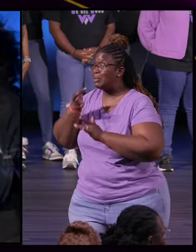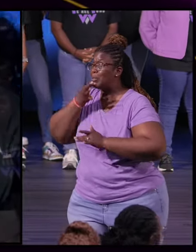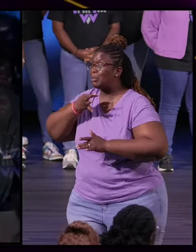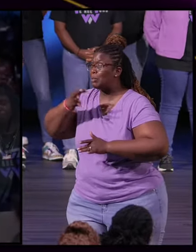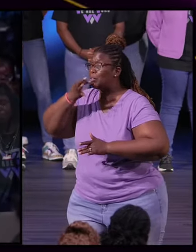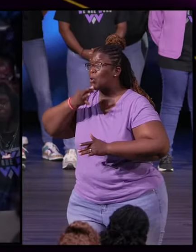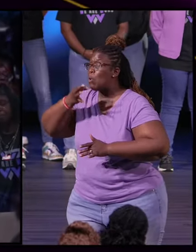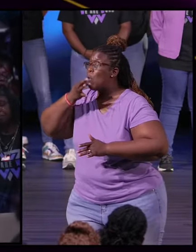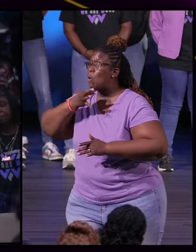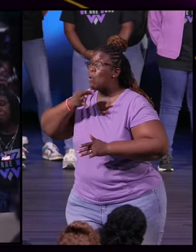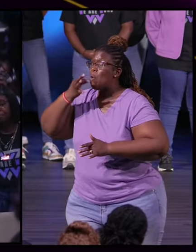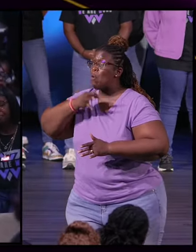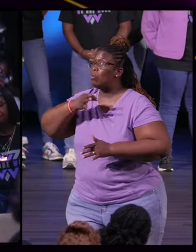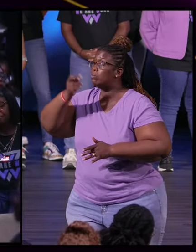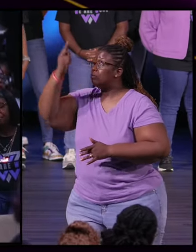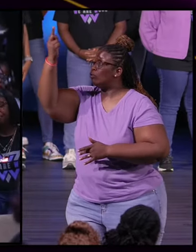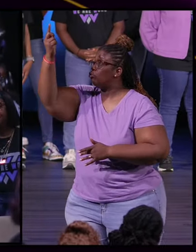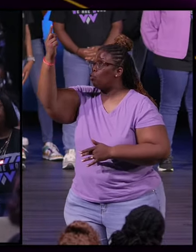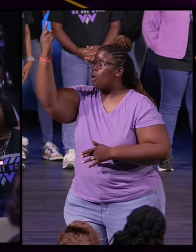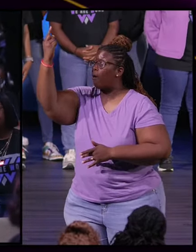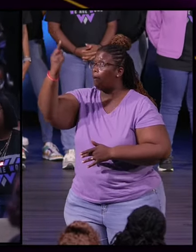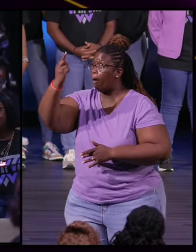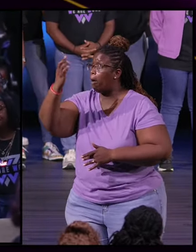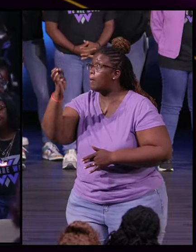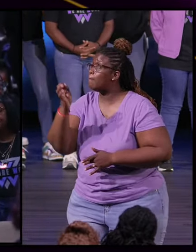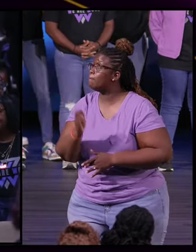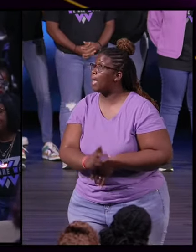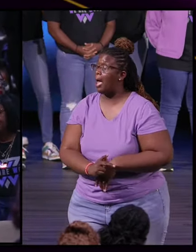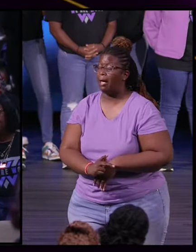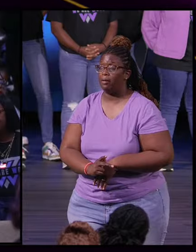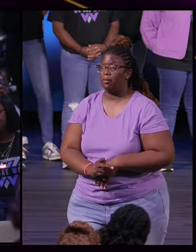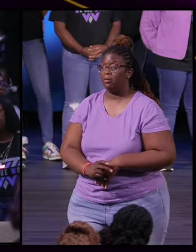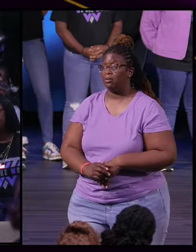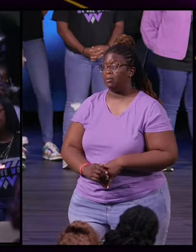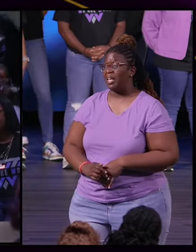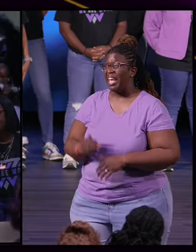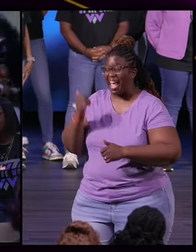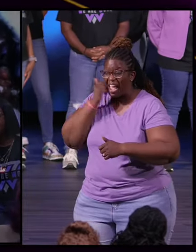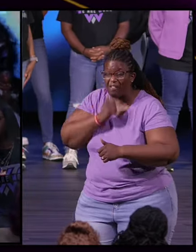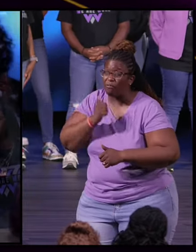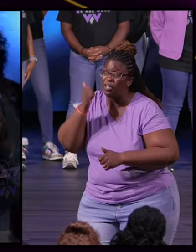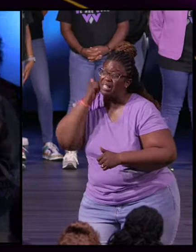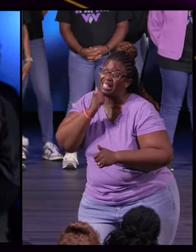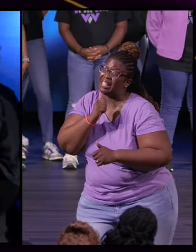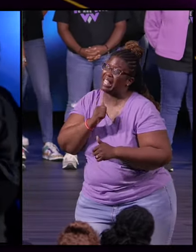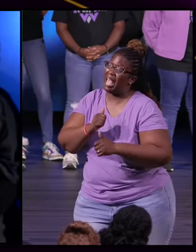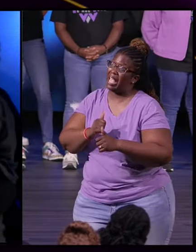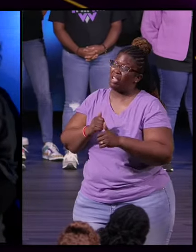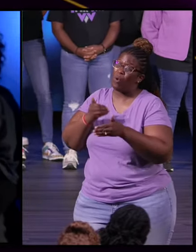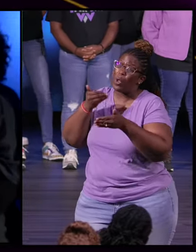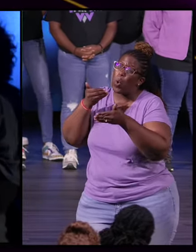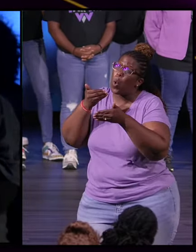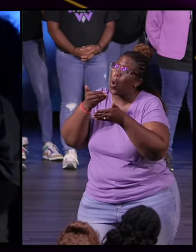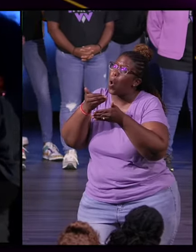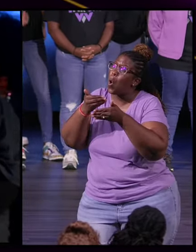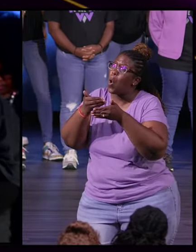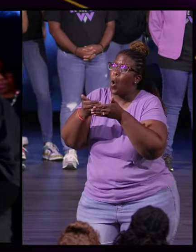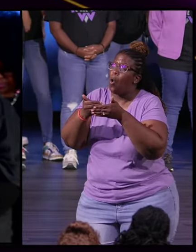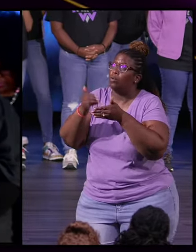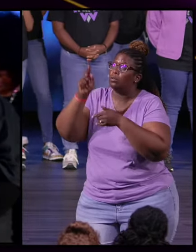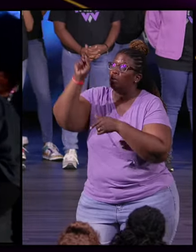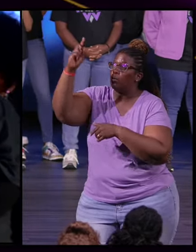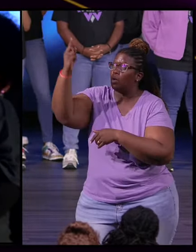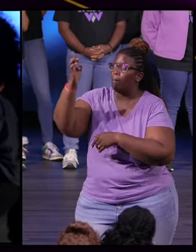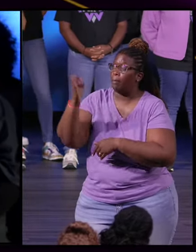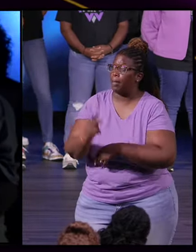nearer with every given moment, every given day, every given month, every given year, Lord. So allow